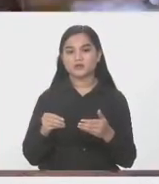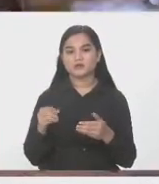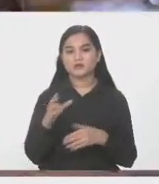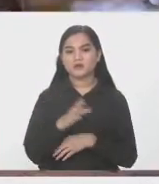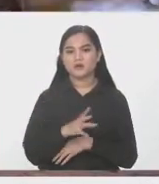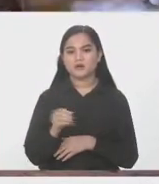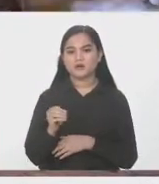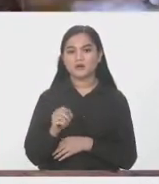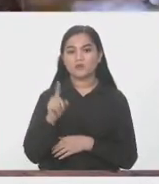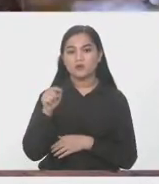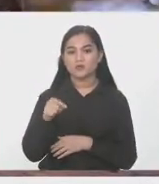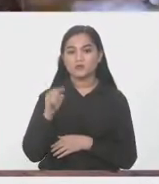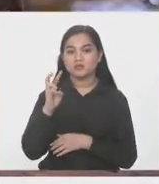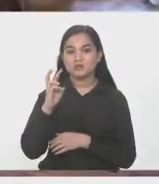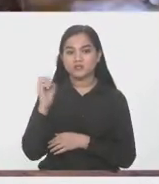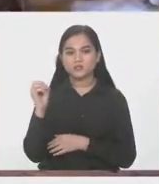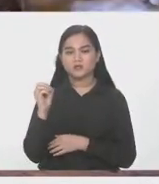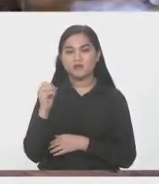$1.50, $1.60.